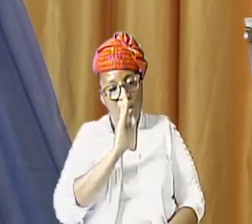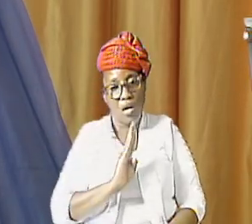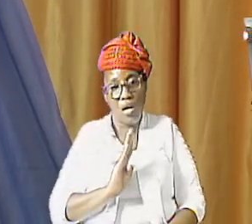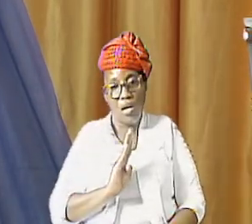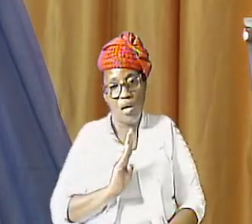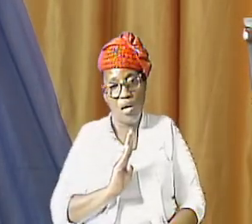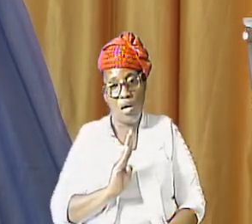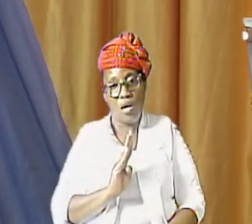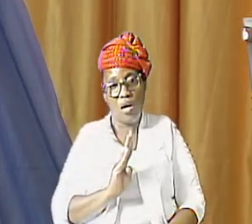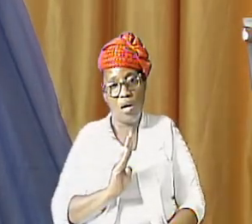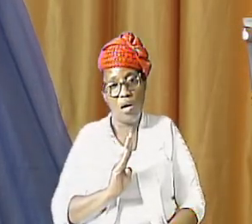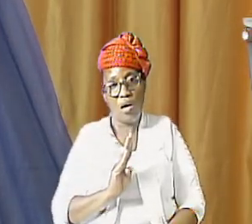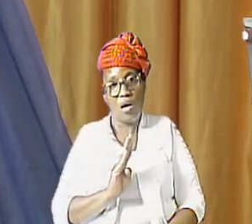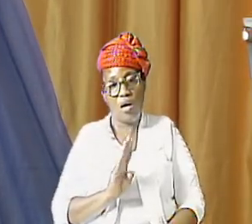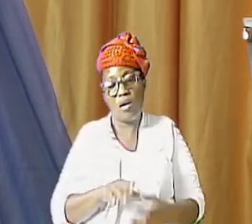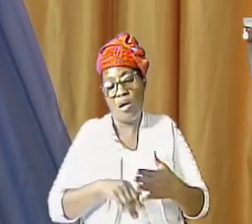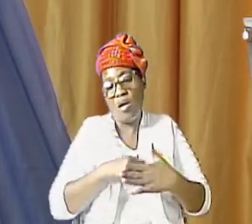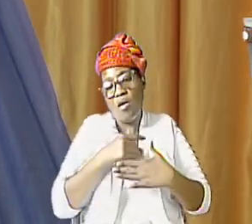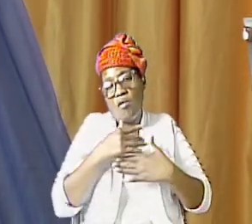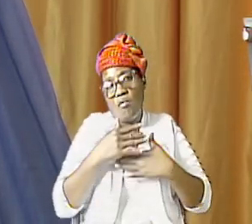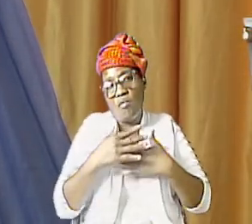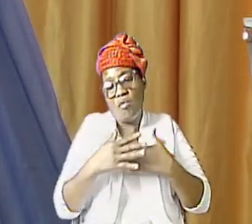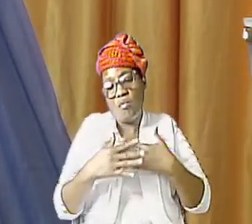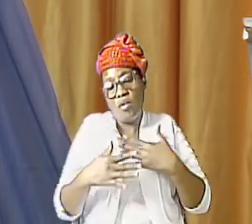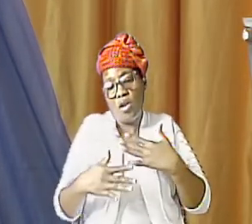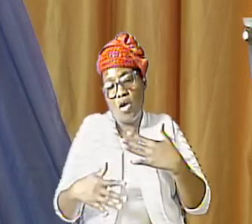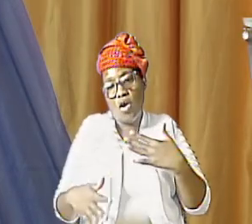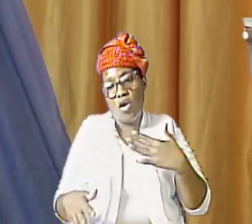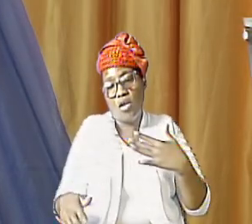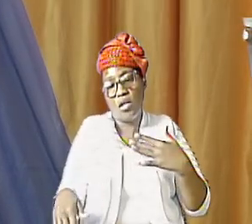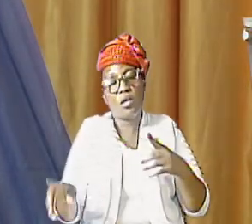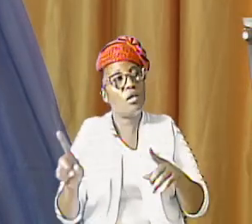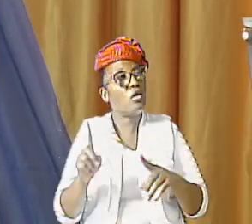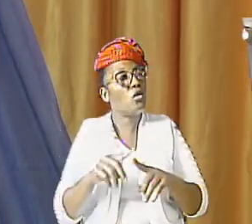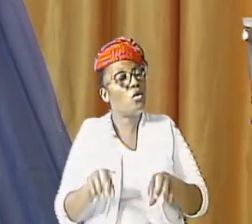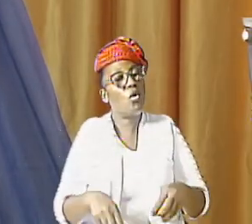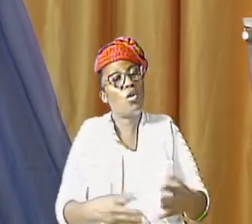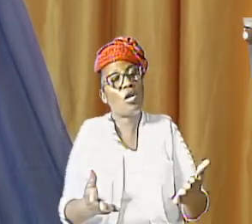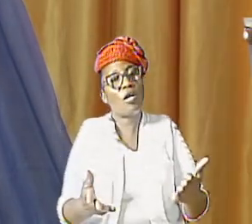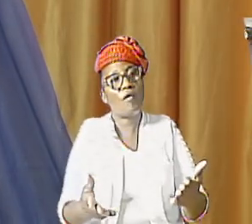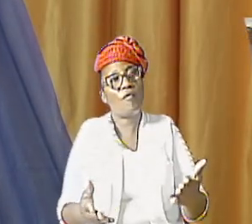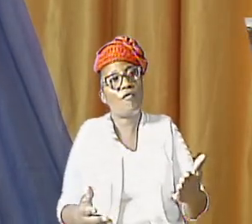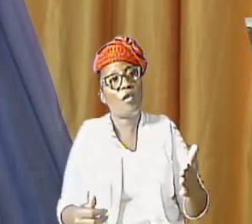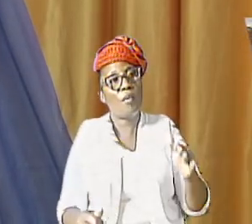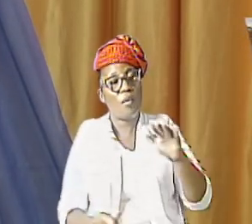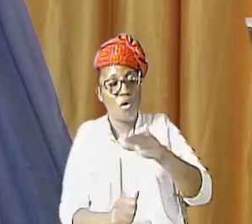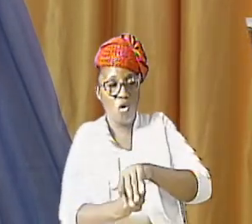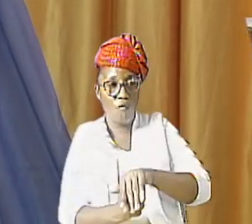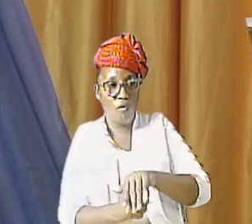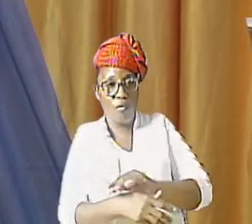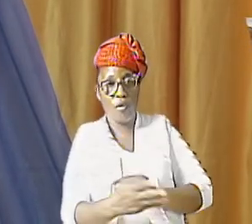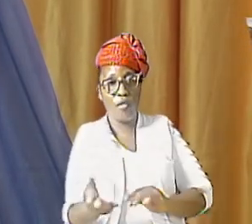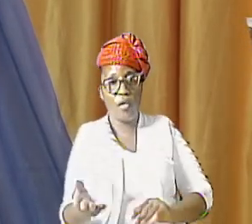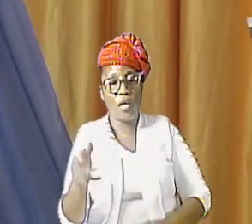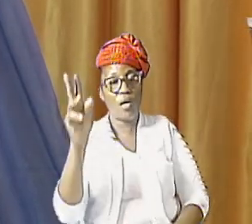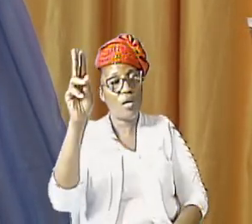to shed some blood to give them the covering that they